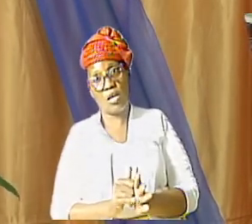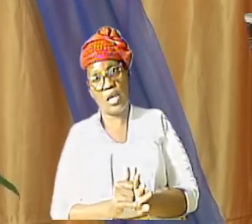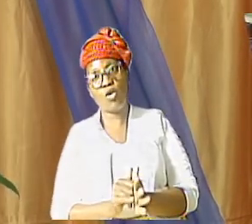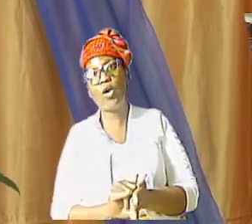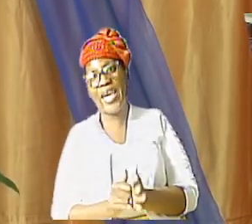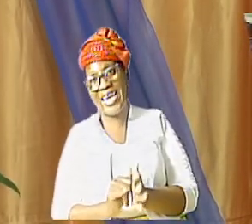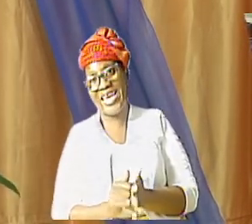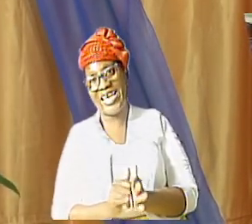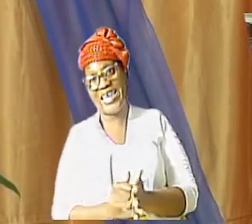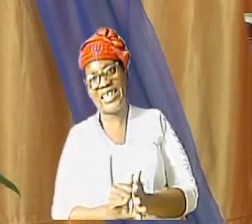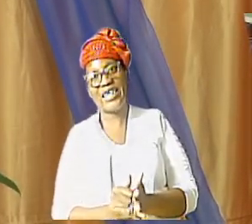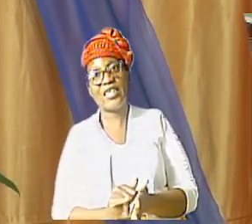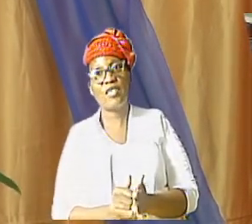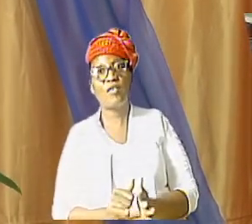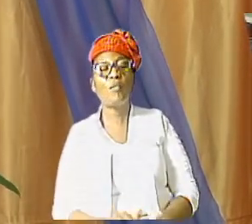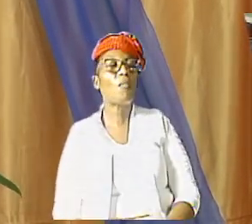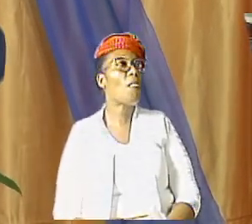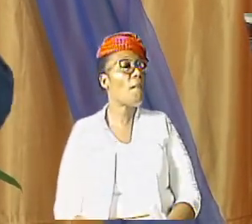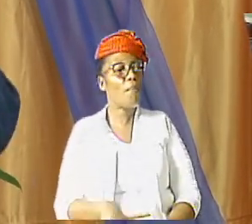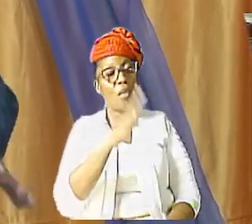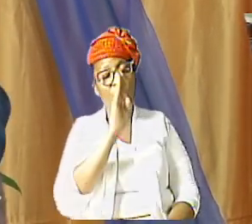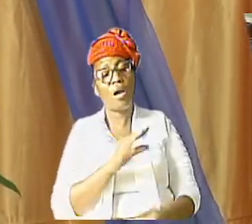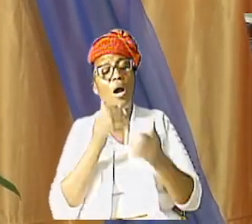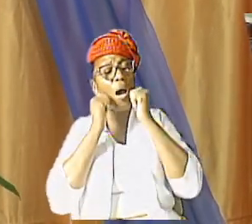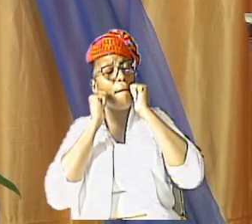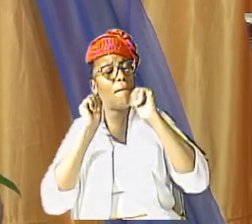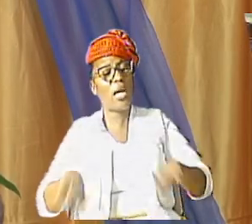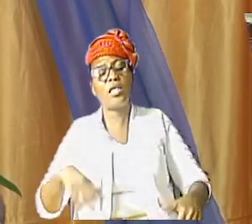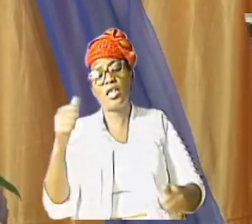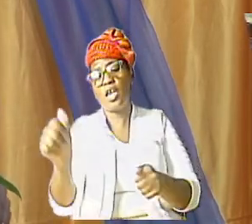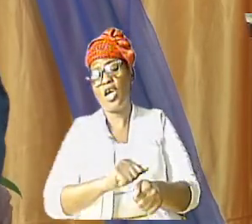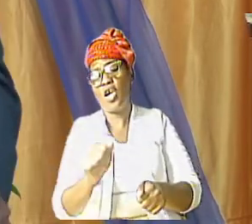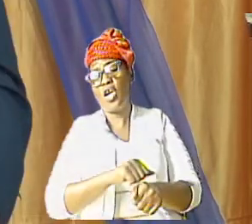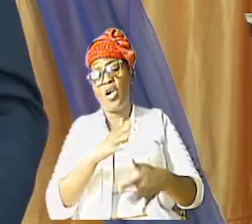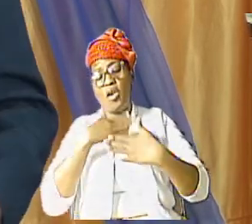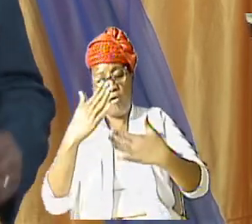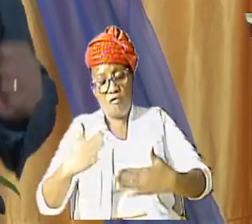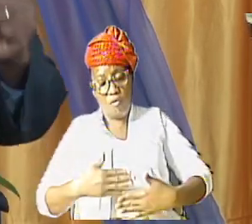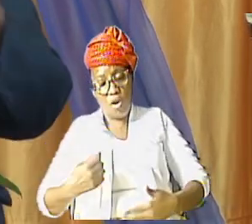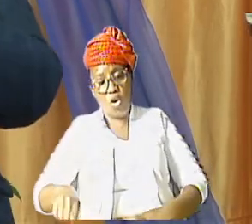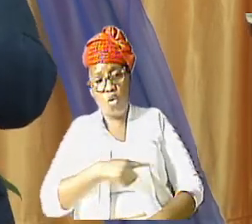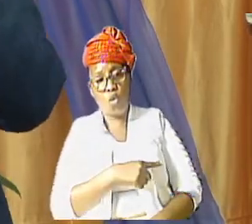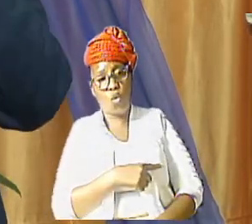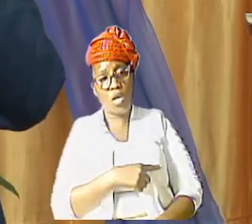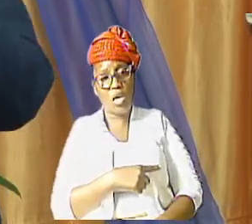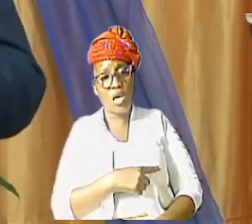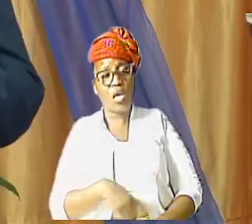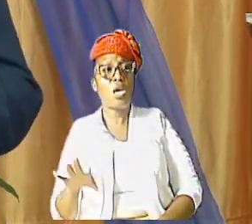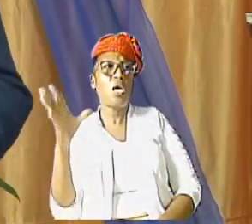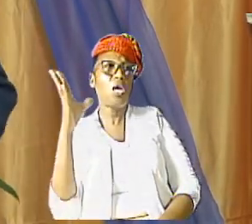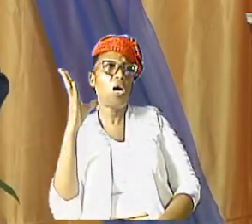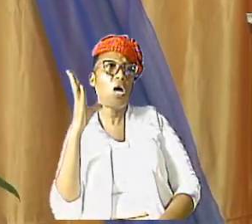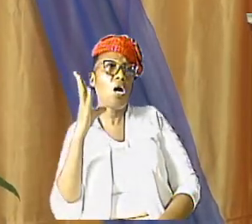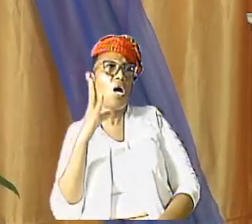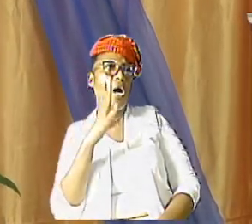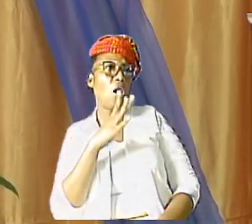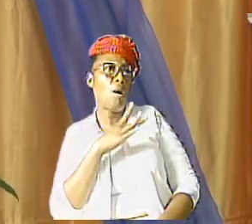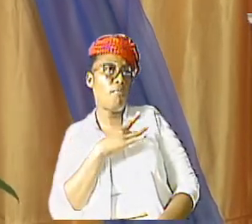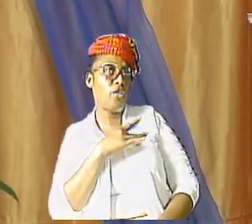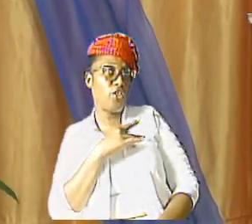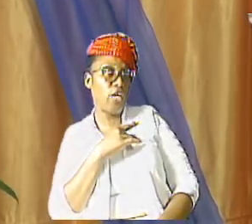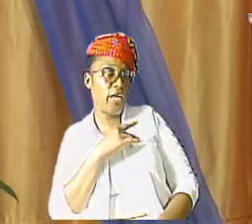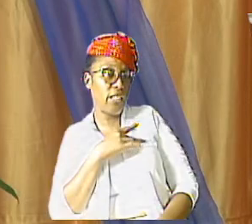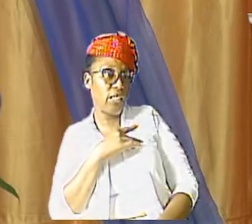and in Tanzania. God bless all of you. Amen. And we appreciate every single one of